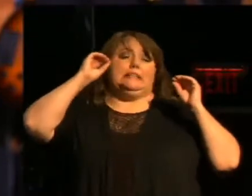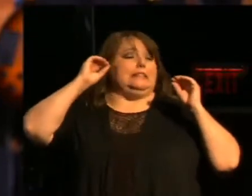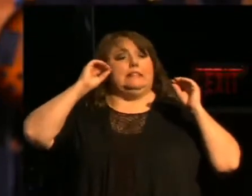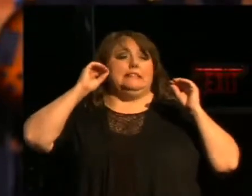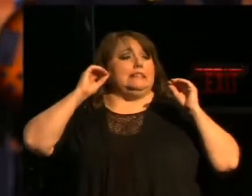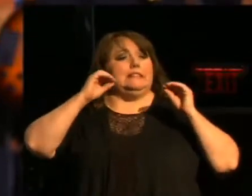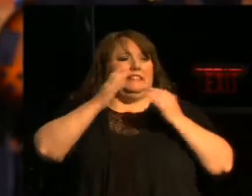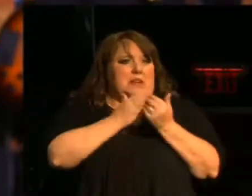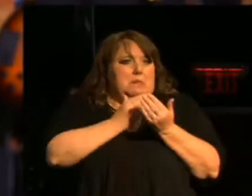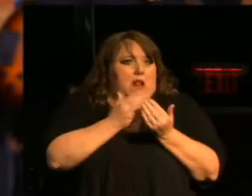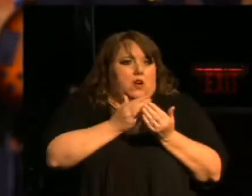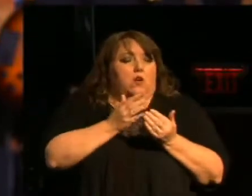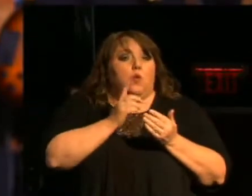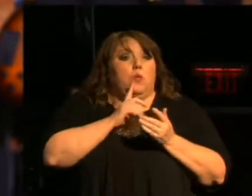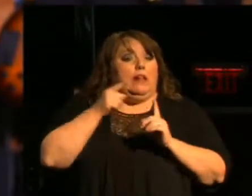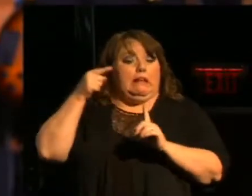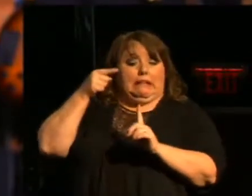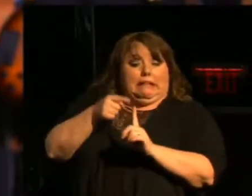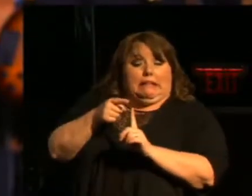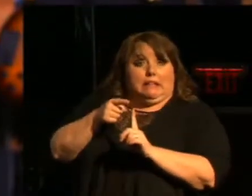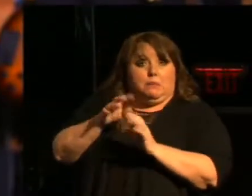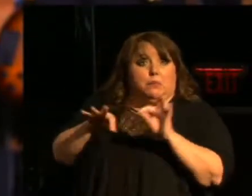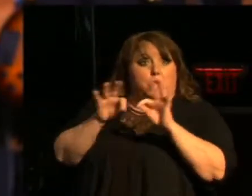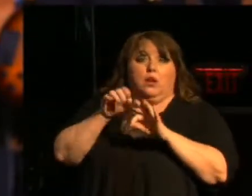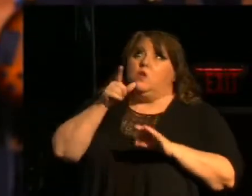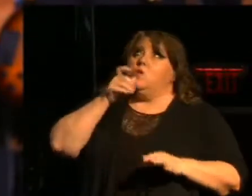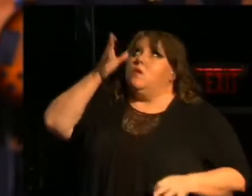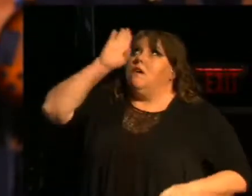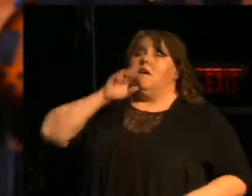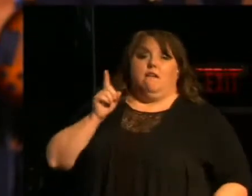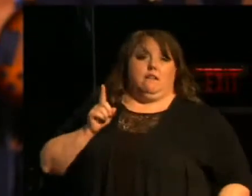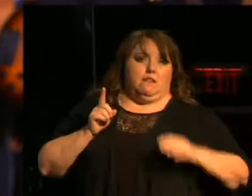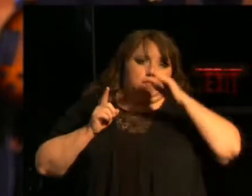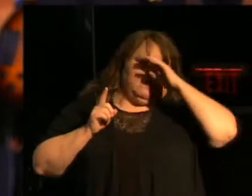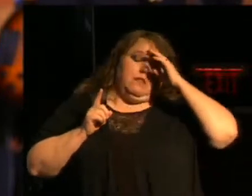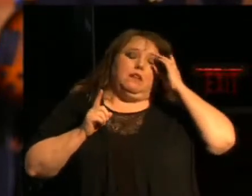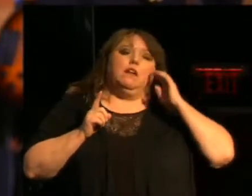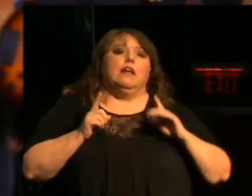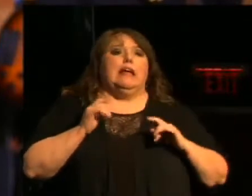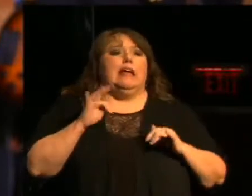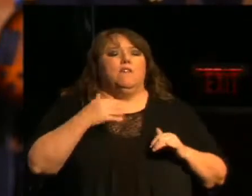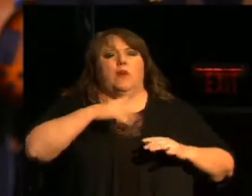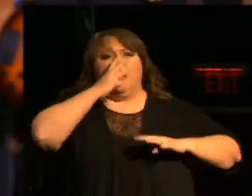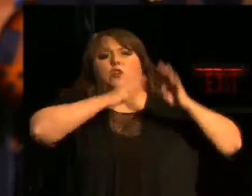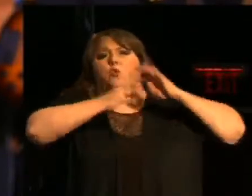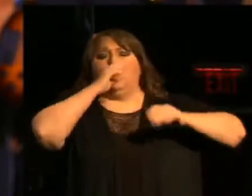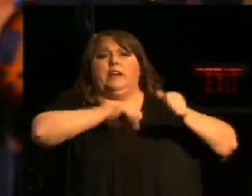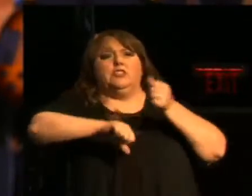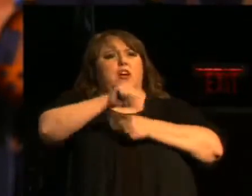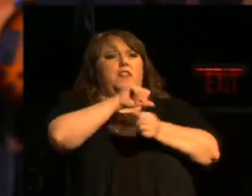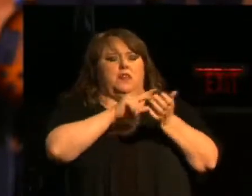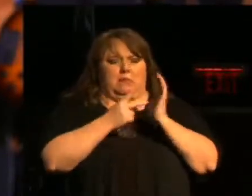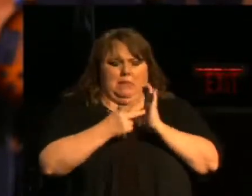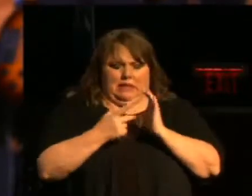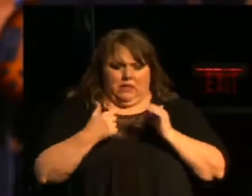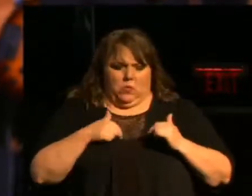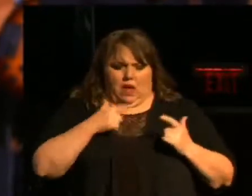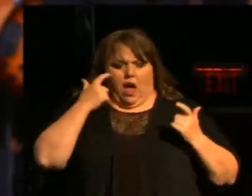question. Don't say my country, right or wrong. That's like saying my